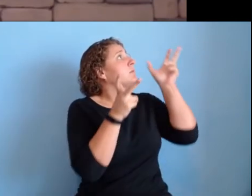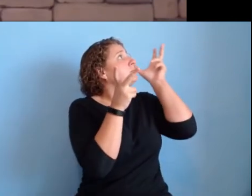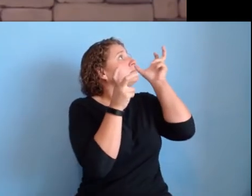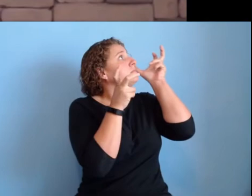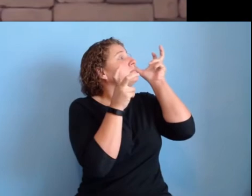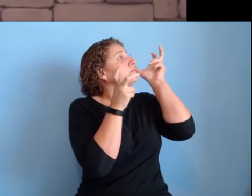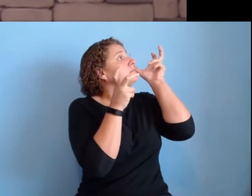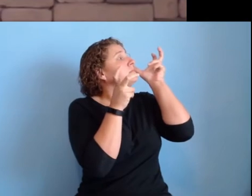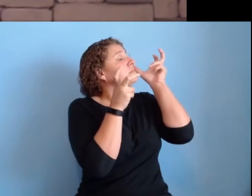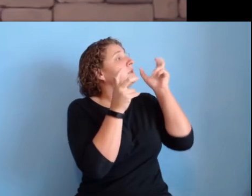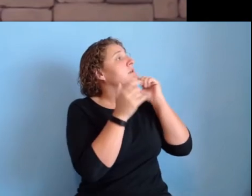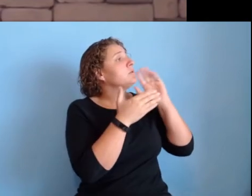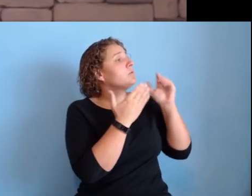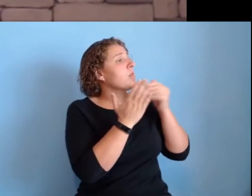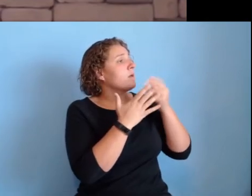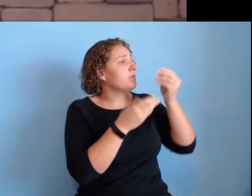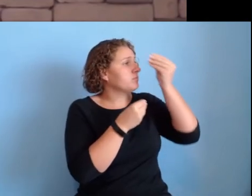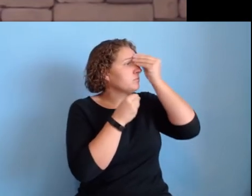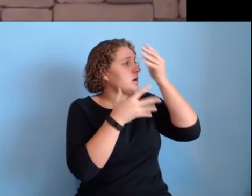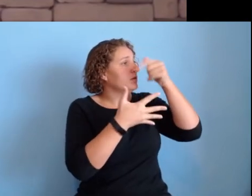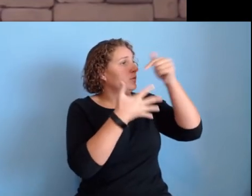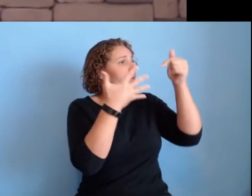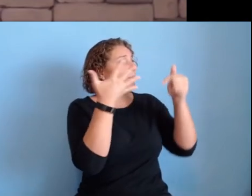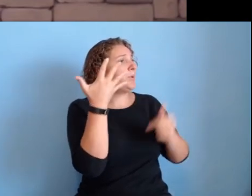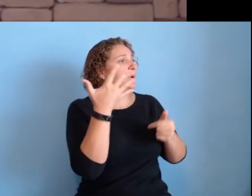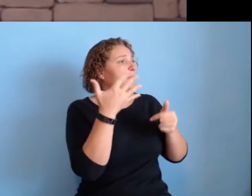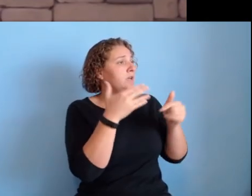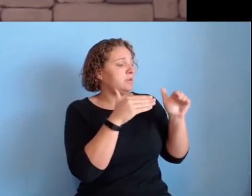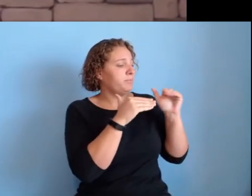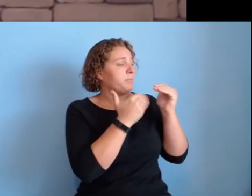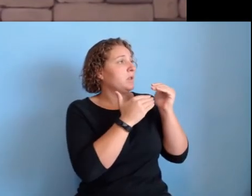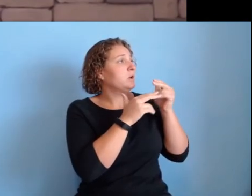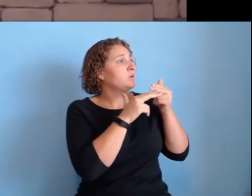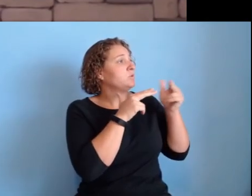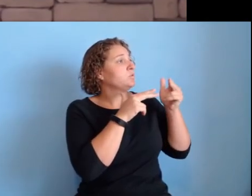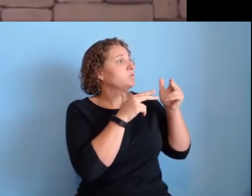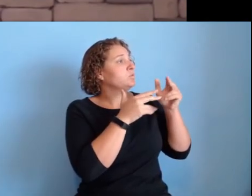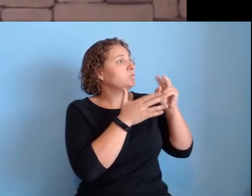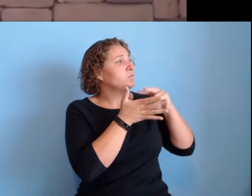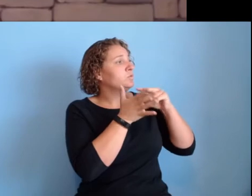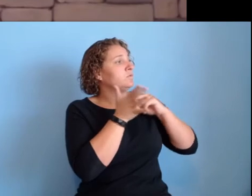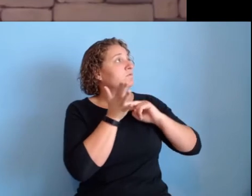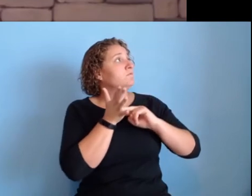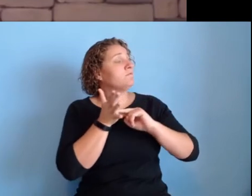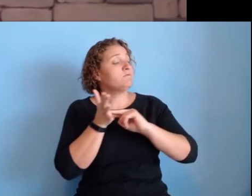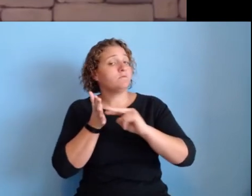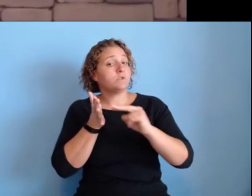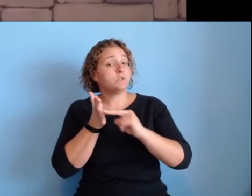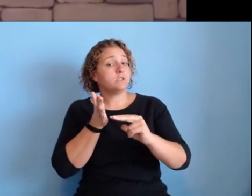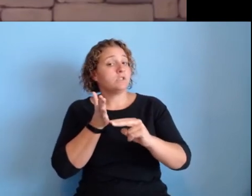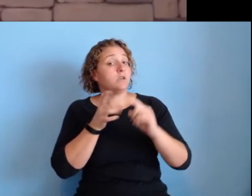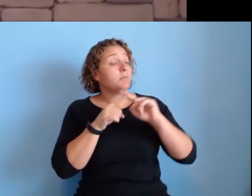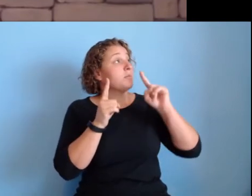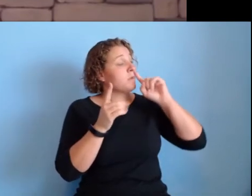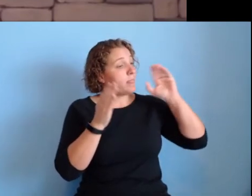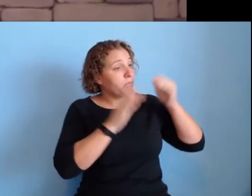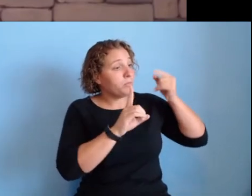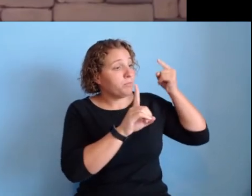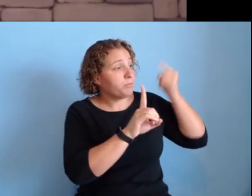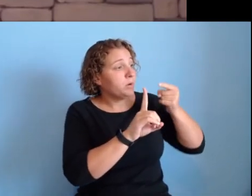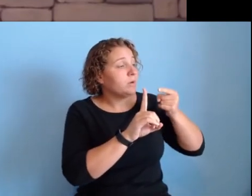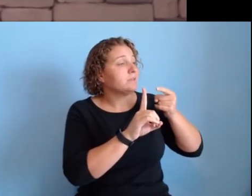And Lord, there's a lot of information in a few short verses, but the main thing is the main thing. And so I pray,